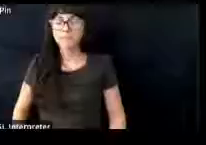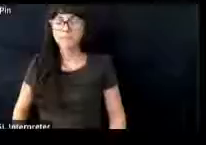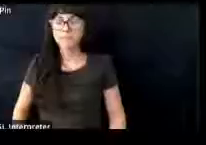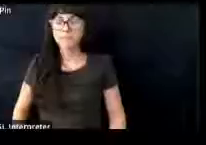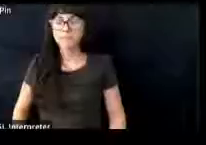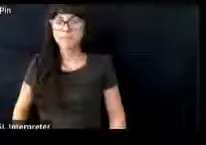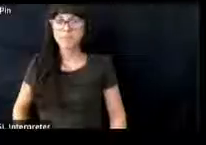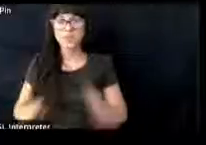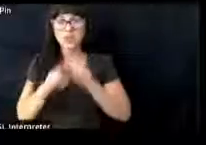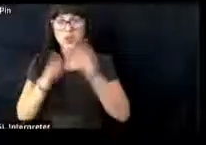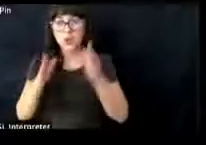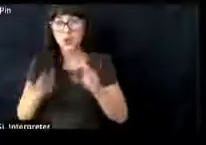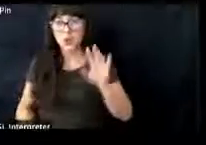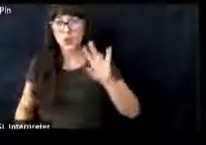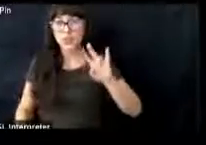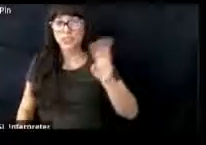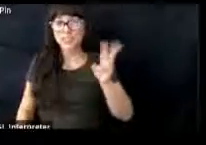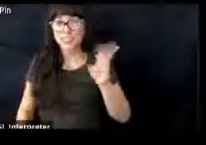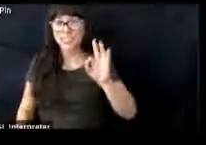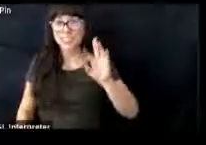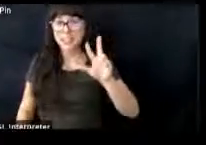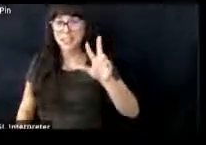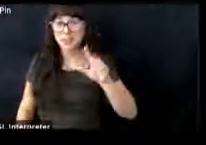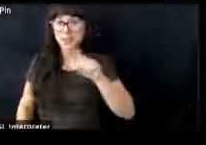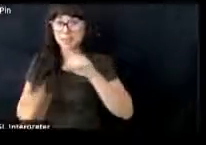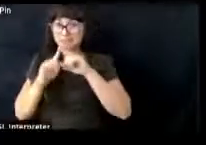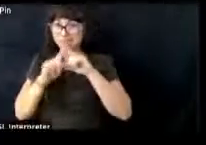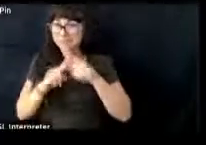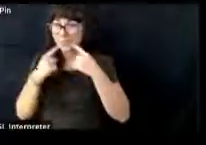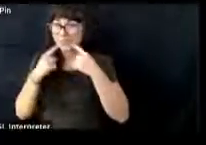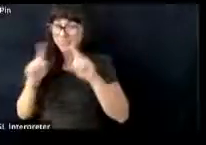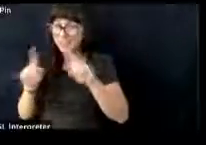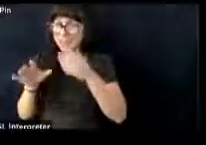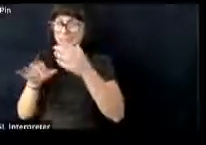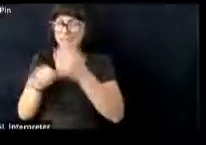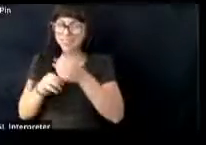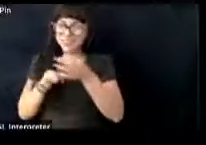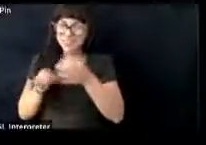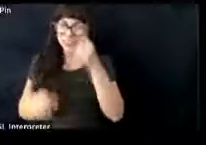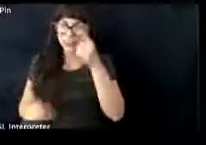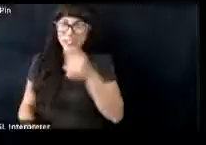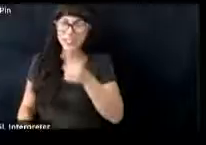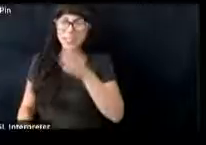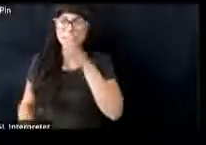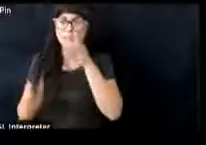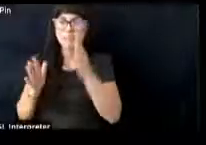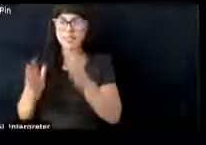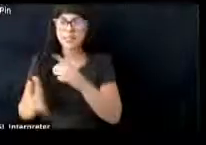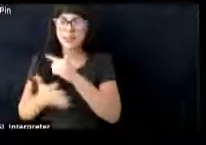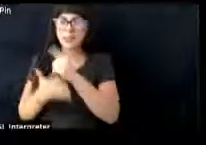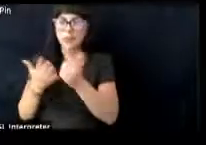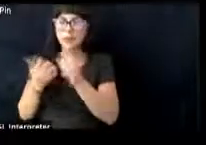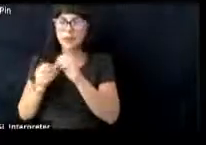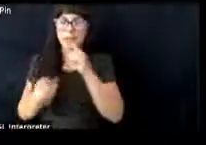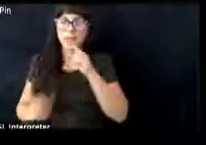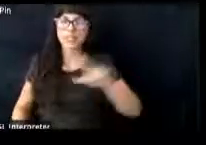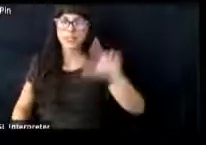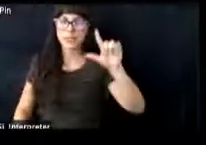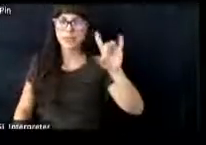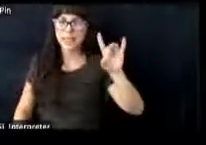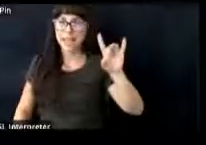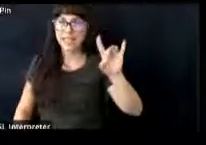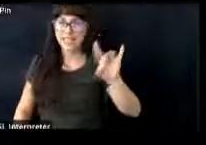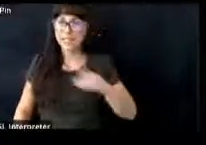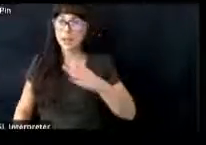Caller 7693, you are unmuted. I have a couple of brief instructions for you. Your speaker order number will be number 28, if you will please make note of that